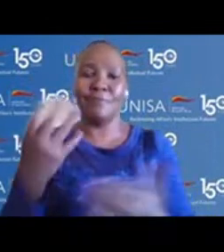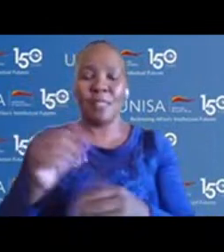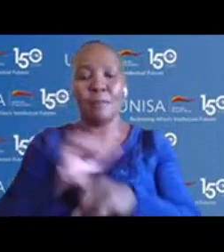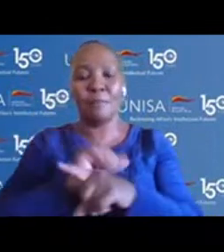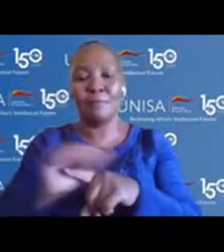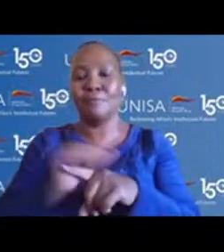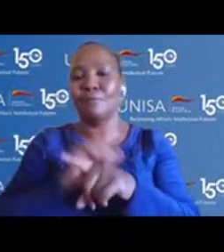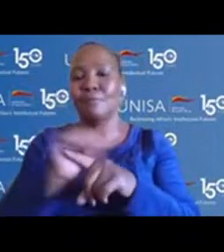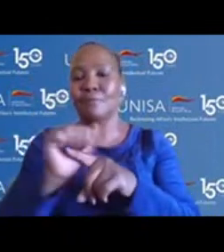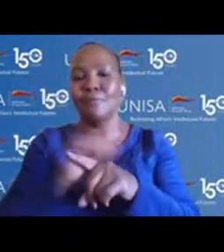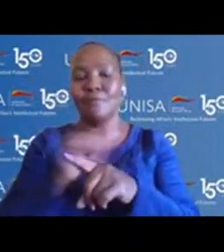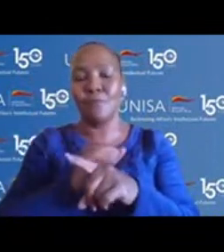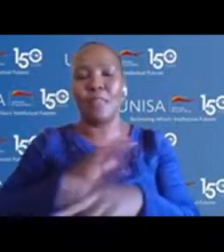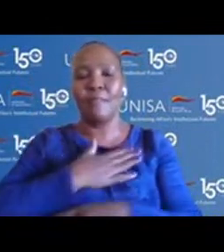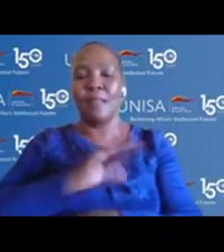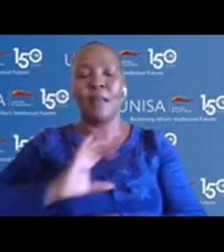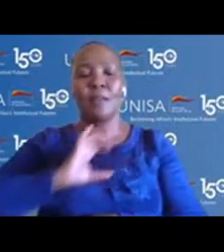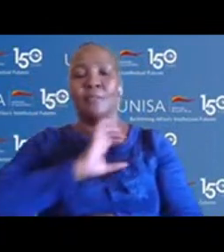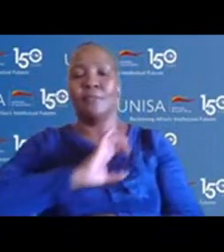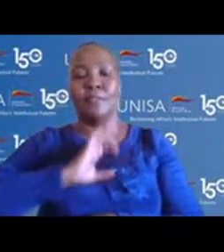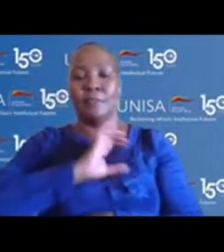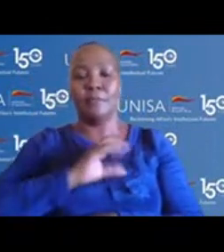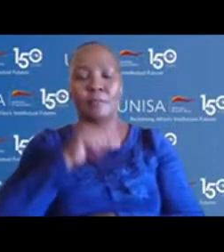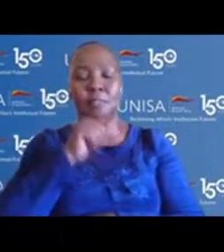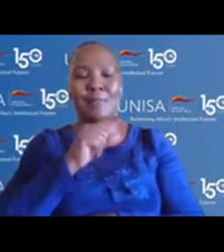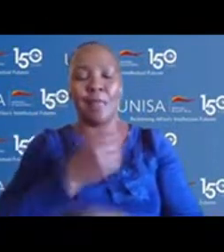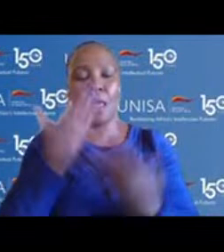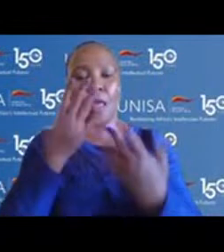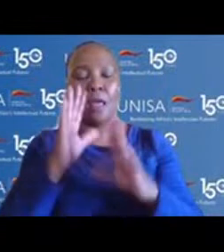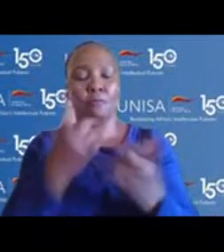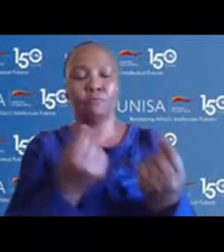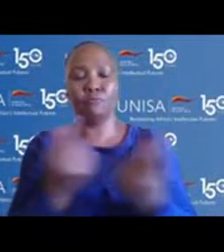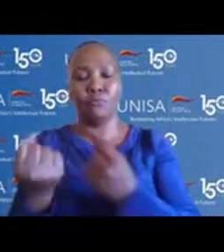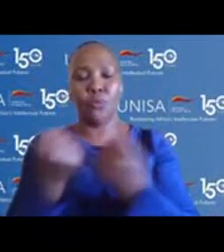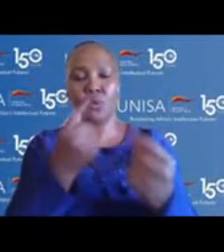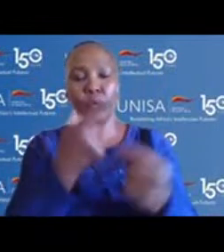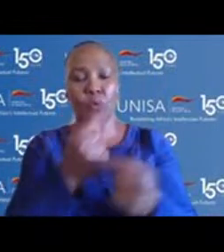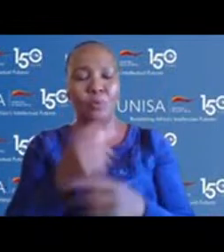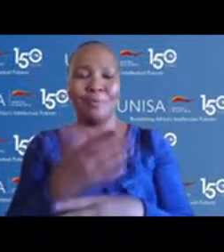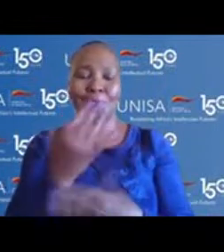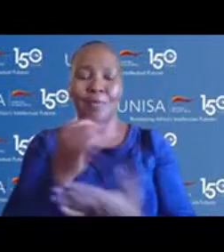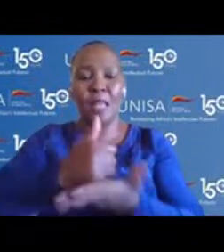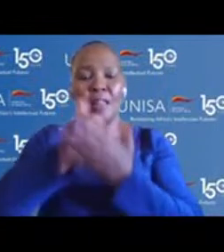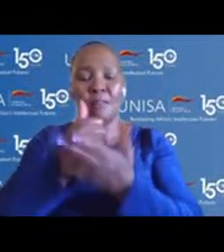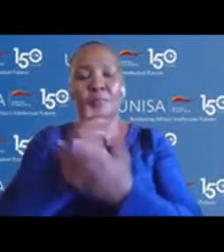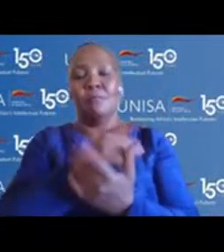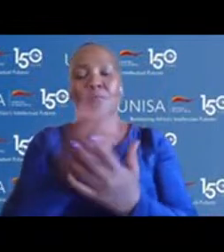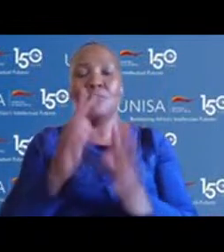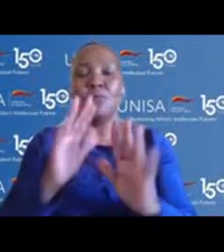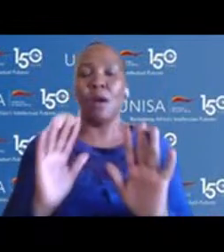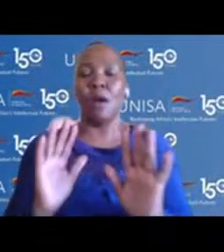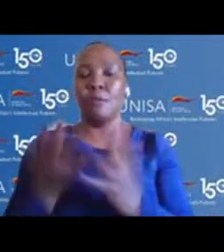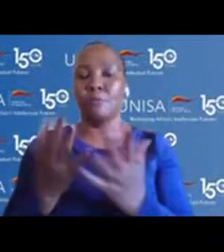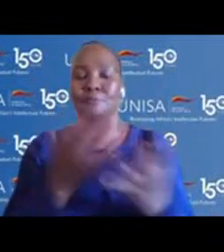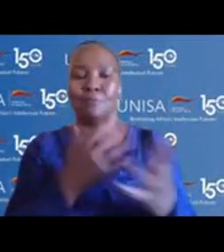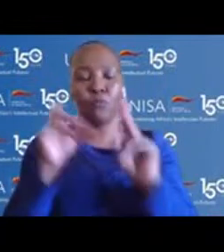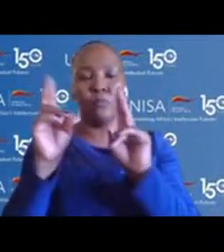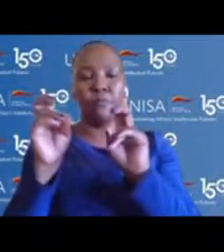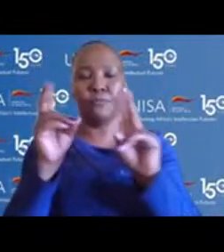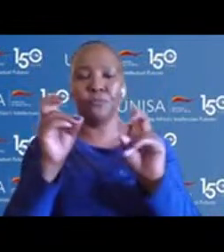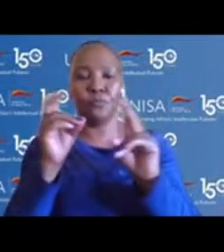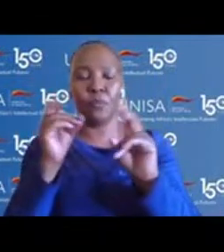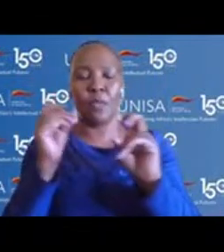get comfortable with this. Students who do this, guys, it's definitely helping them in terms of the issues that they face,